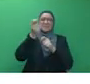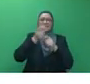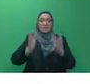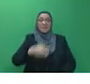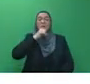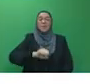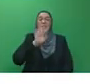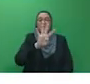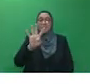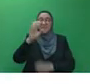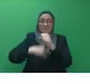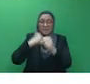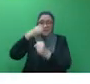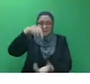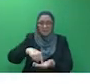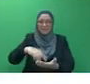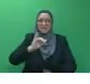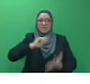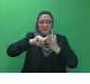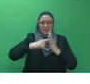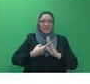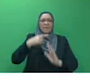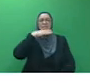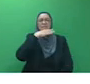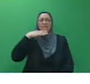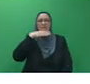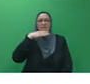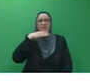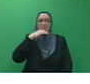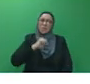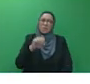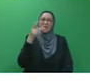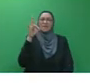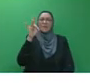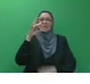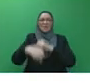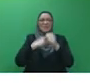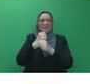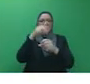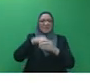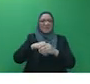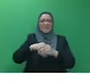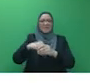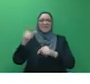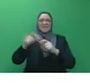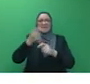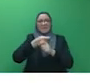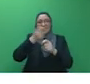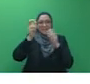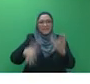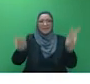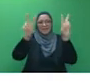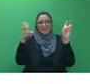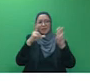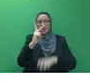comedian I'm 44 this year I started when I was very young in the industry I started when I was 18 in